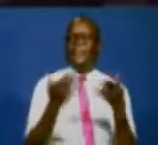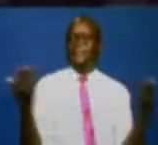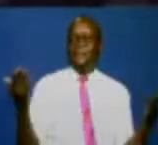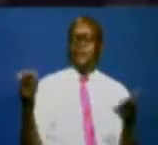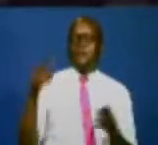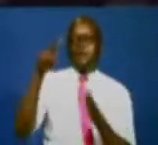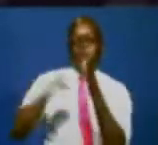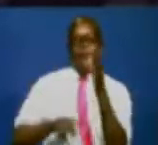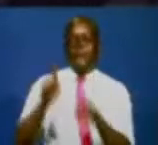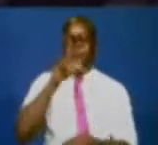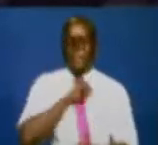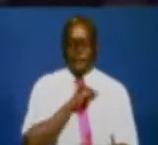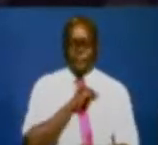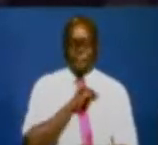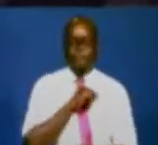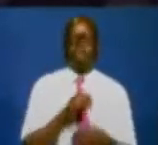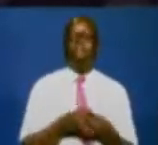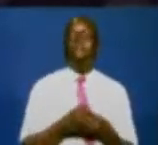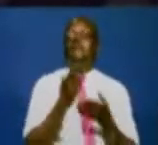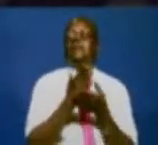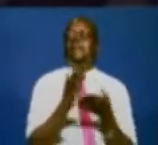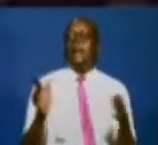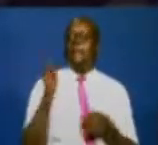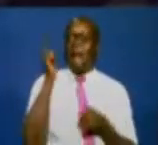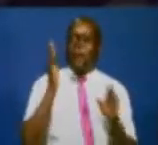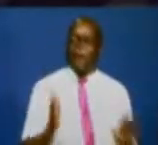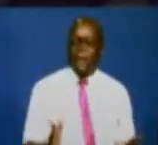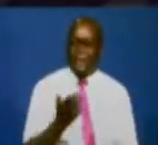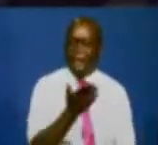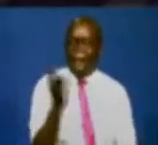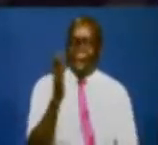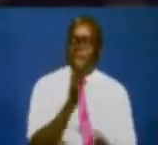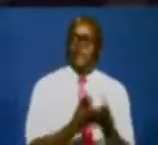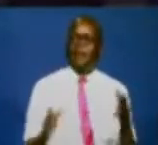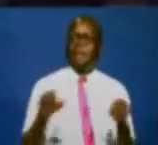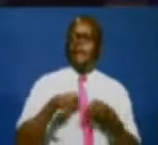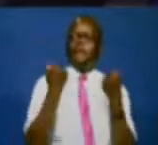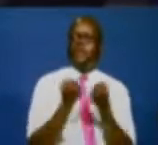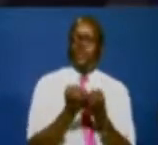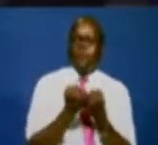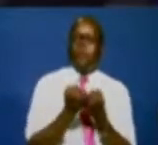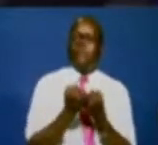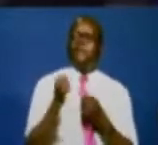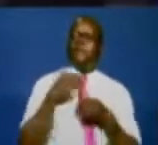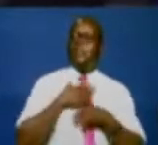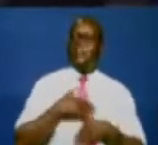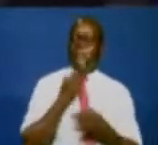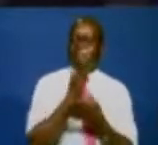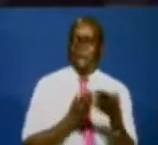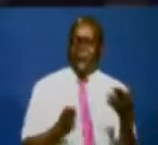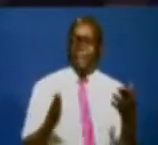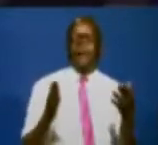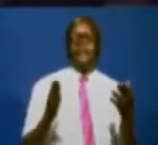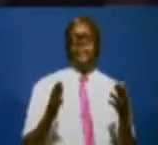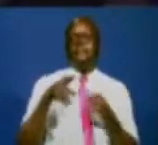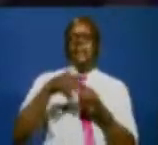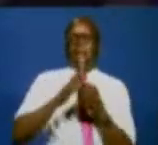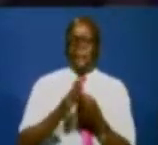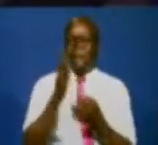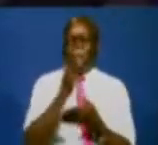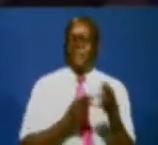read. Some are lawyers here, some are social scientists, some are engineers, some are